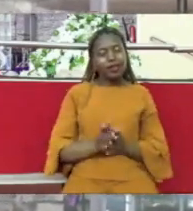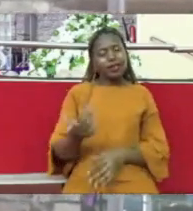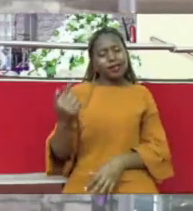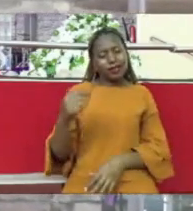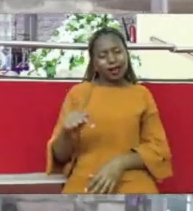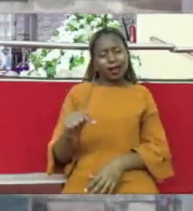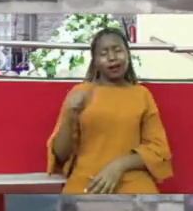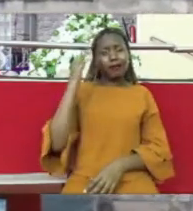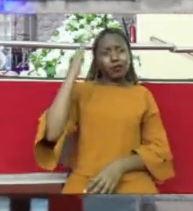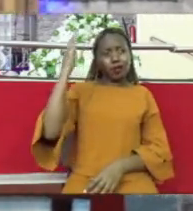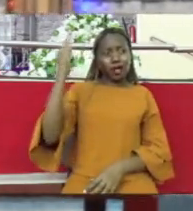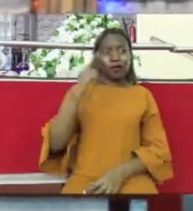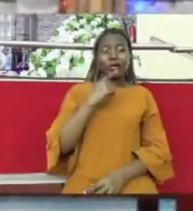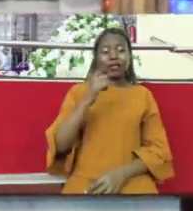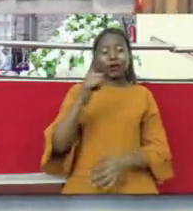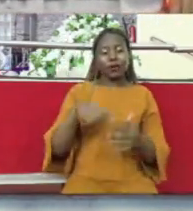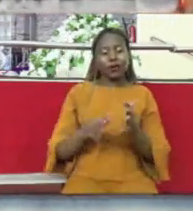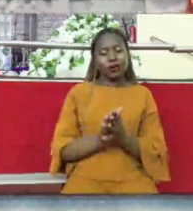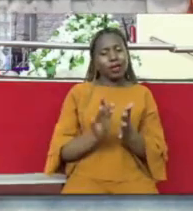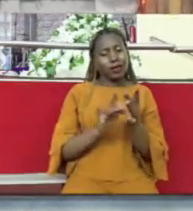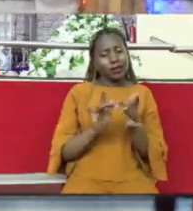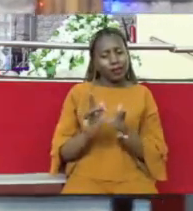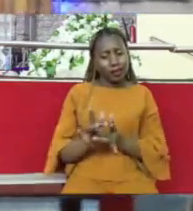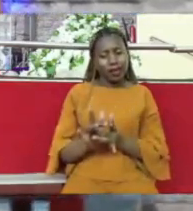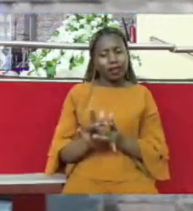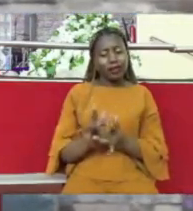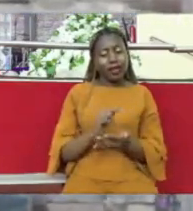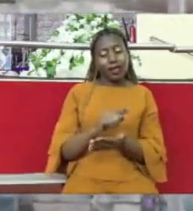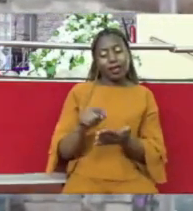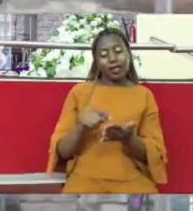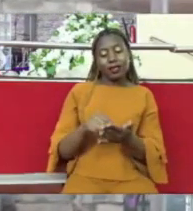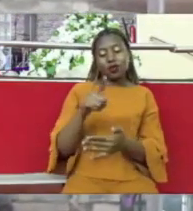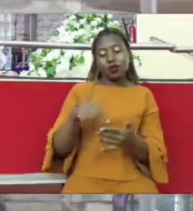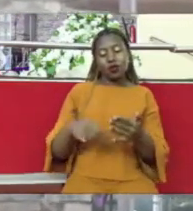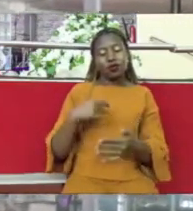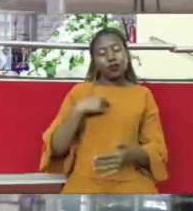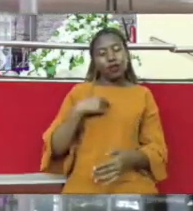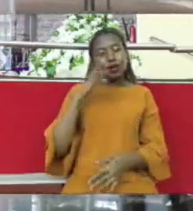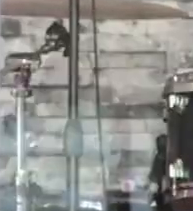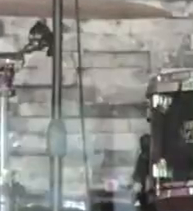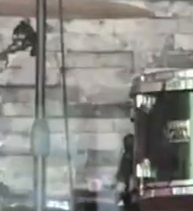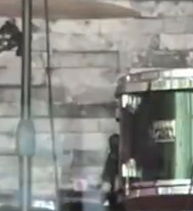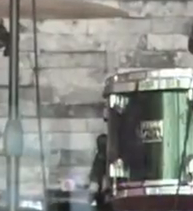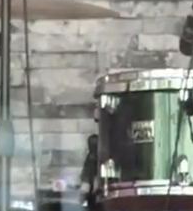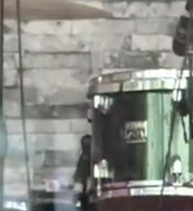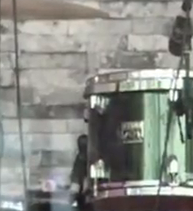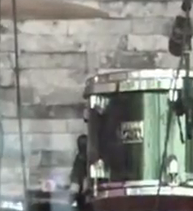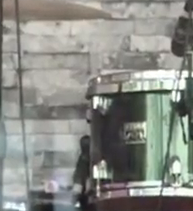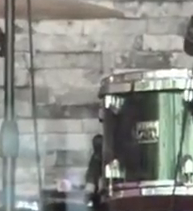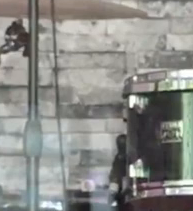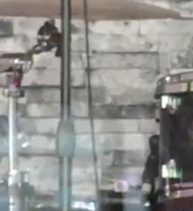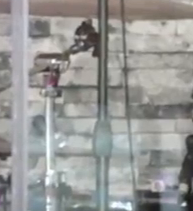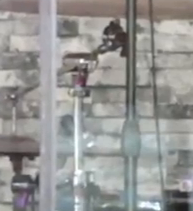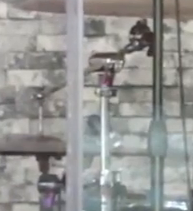him, Jesus, tafadhali njoo kwake umwambie Yesu. This is what I've been going through. Haya ndio nimekuwa nikipitia. This is the kind of shame